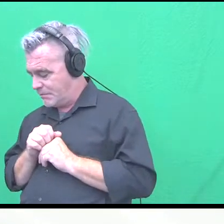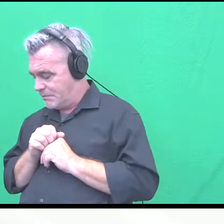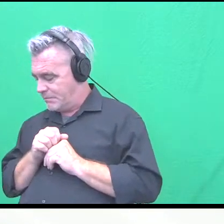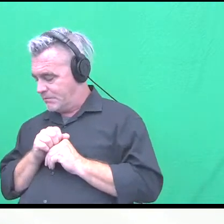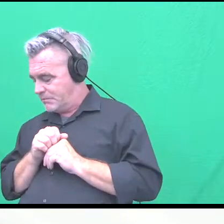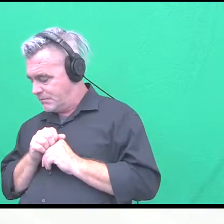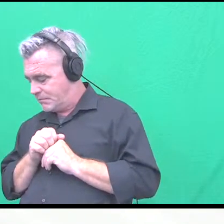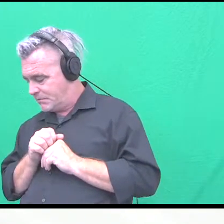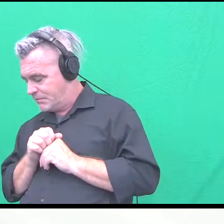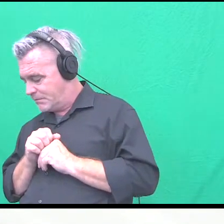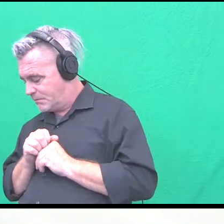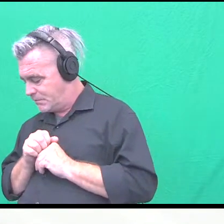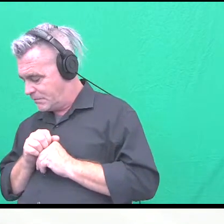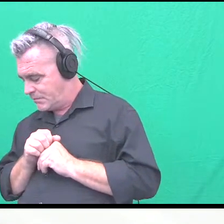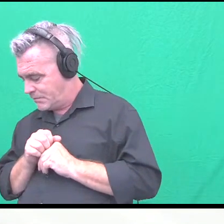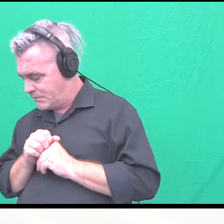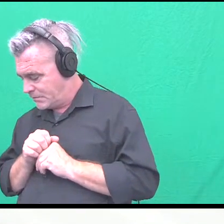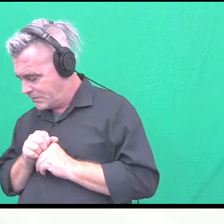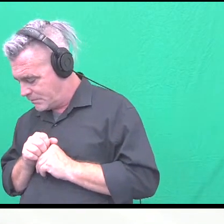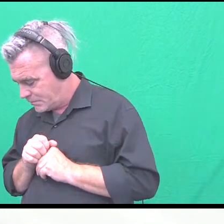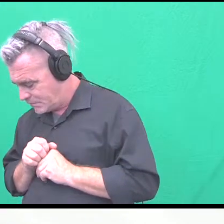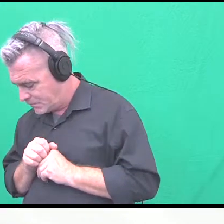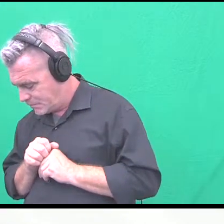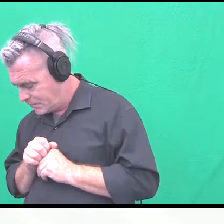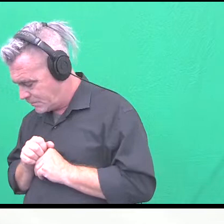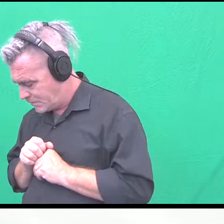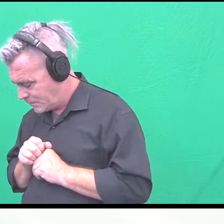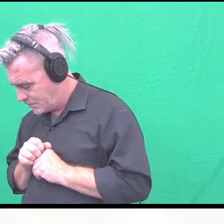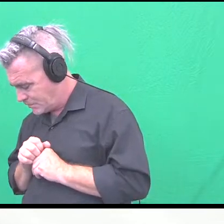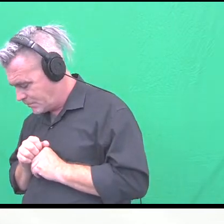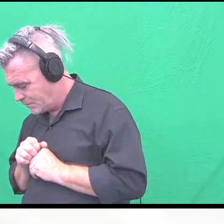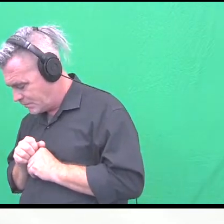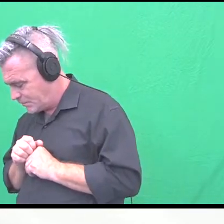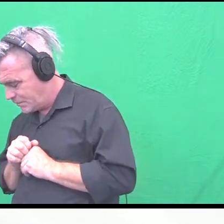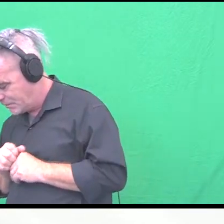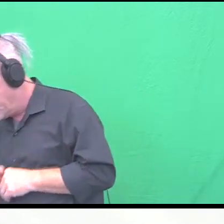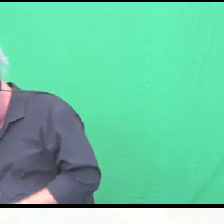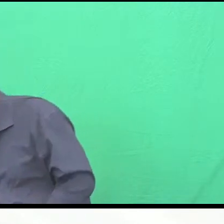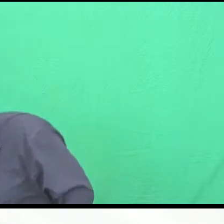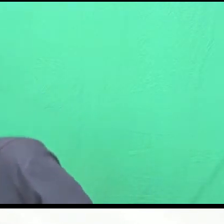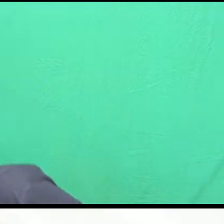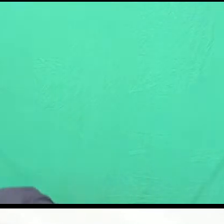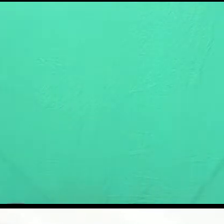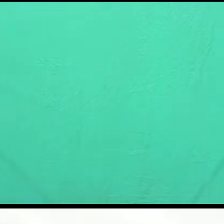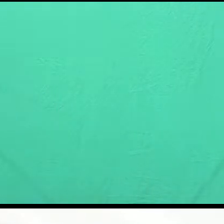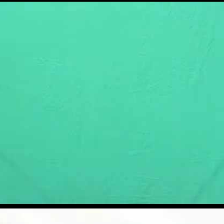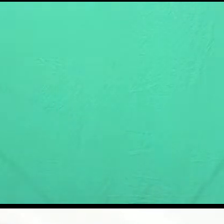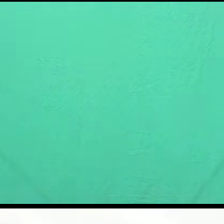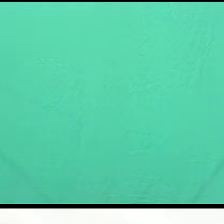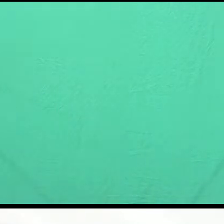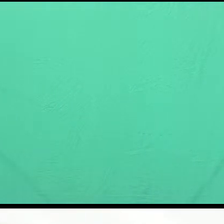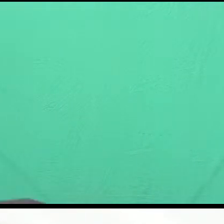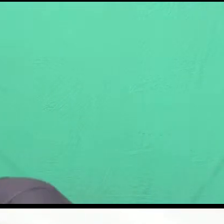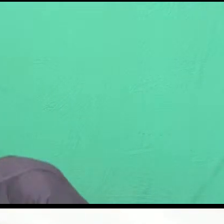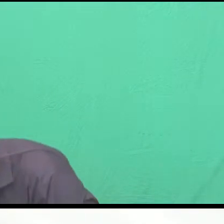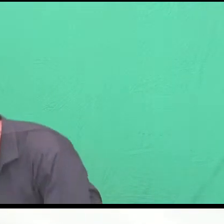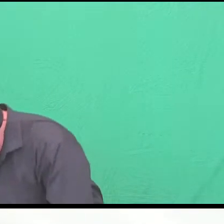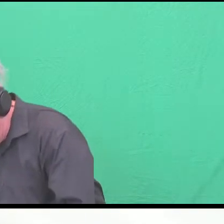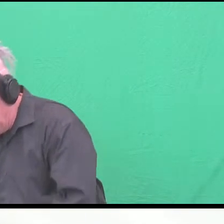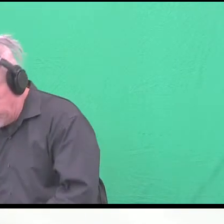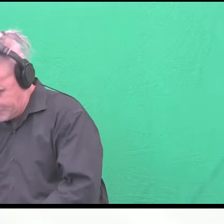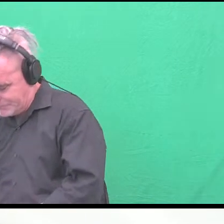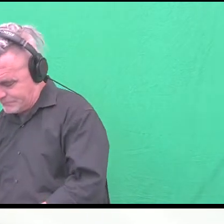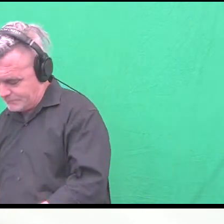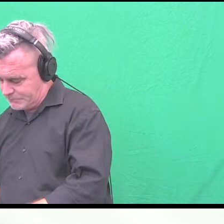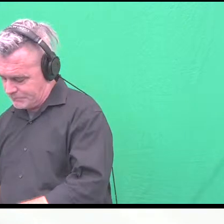22nd, and board meeting minutes for June 22nd? I'll move that. Thank you. And a second? Second.